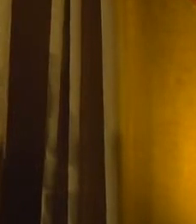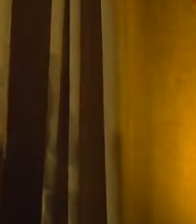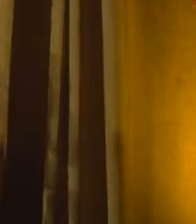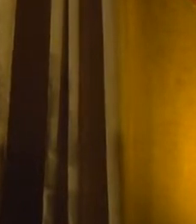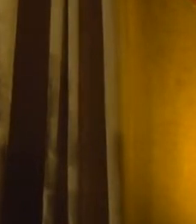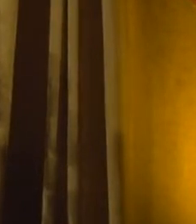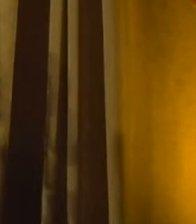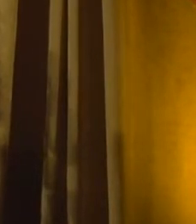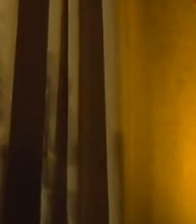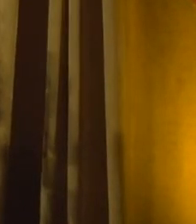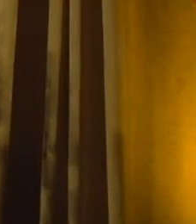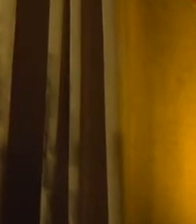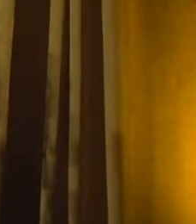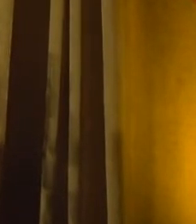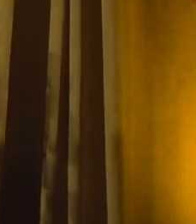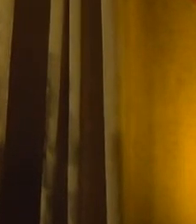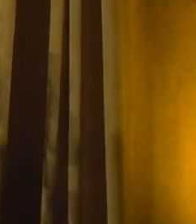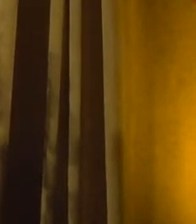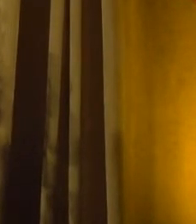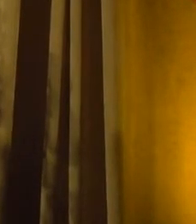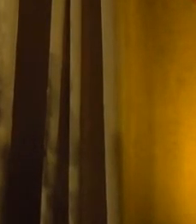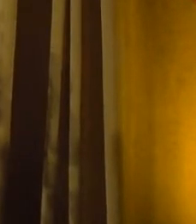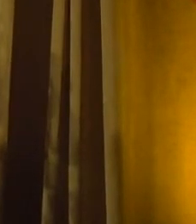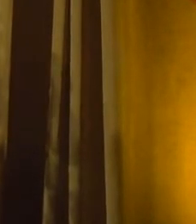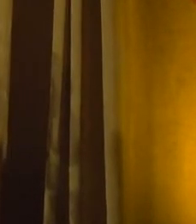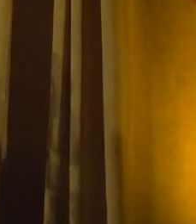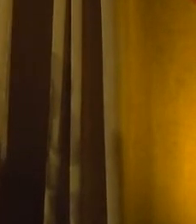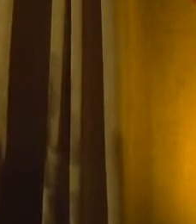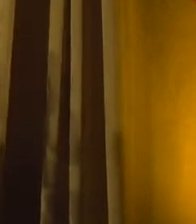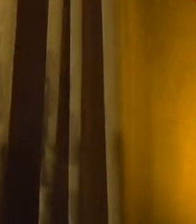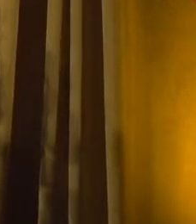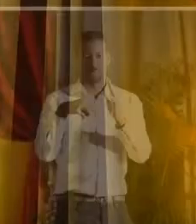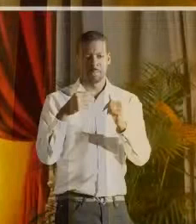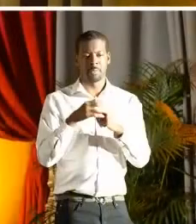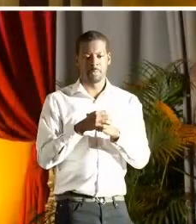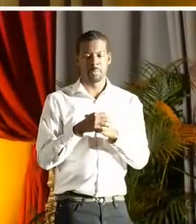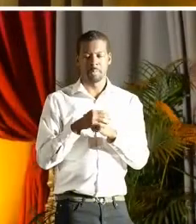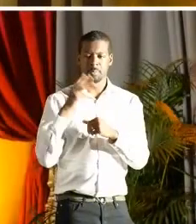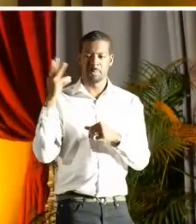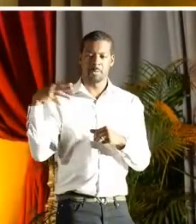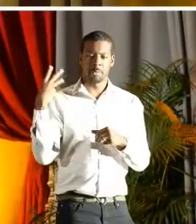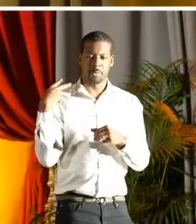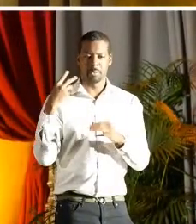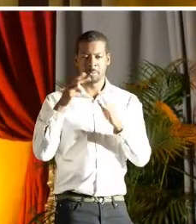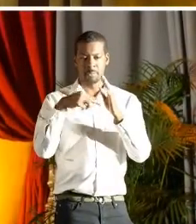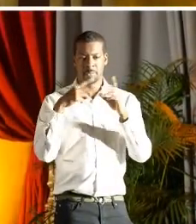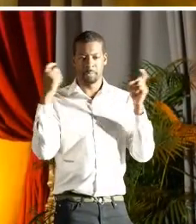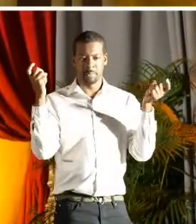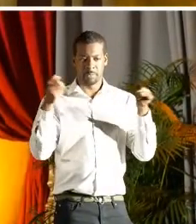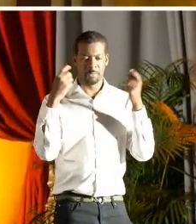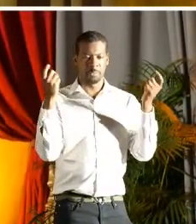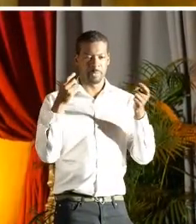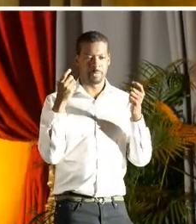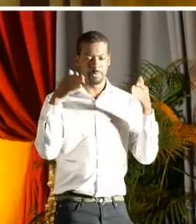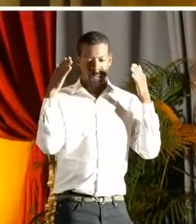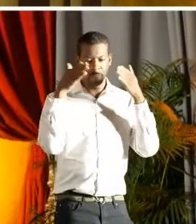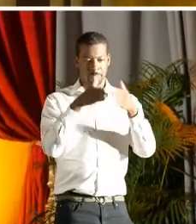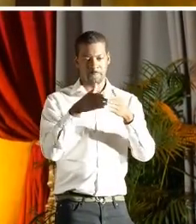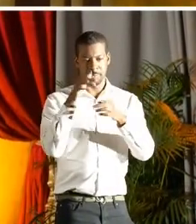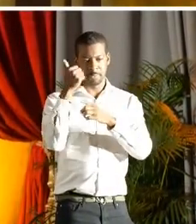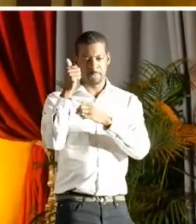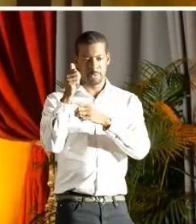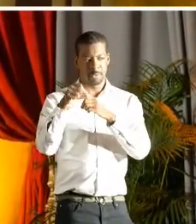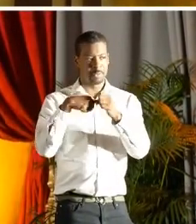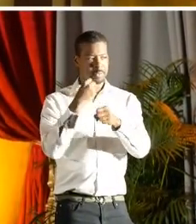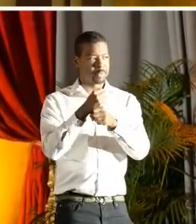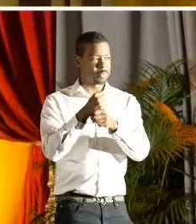Mississippi Defenders is the film and the subject matter for which the March on Washington Festival was designed 10 years ago. Our